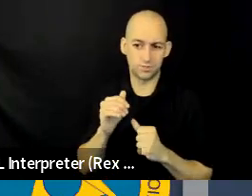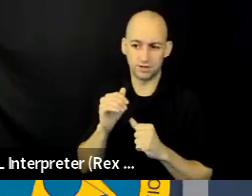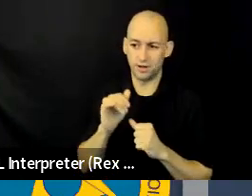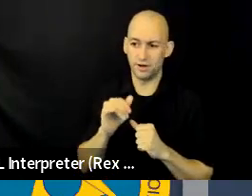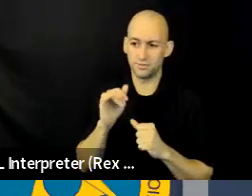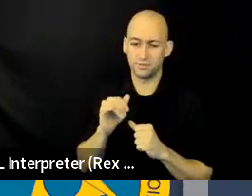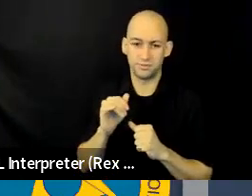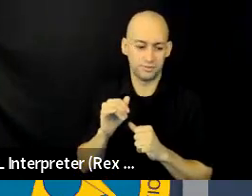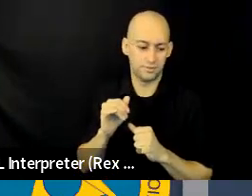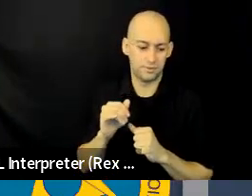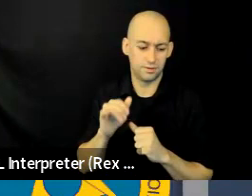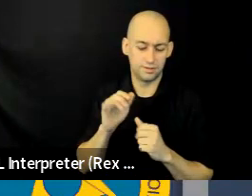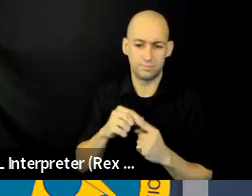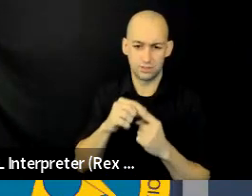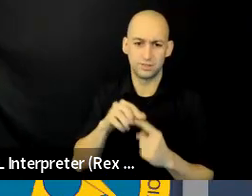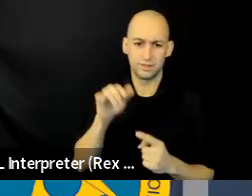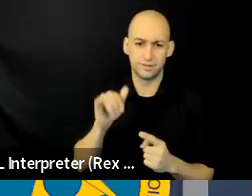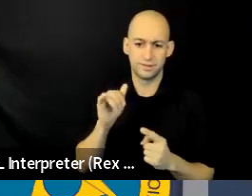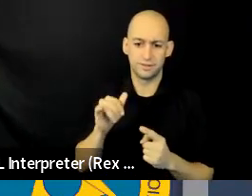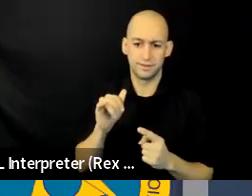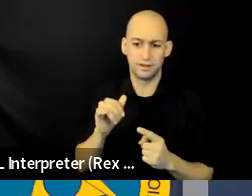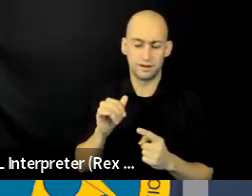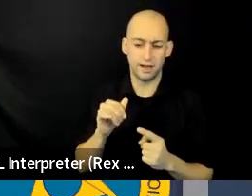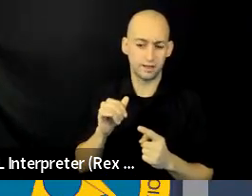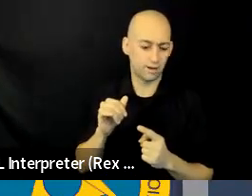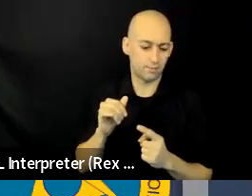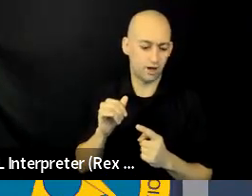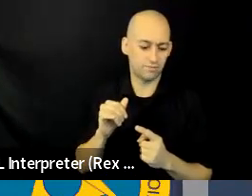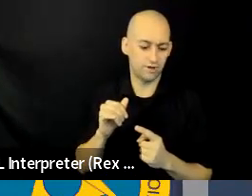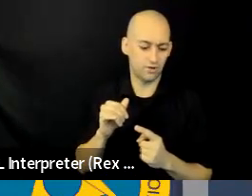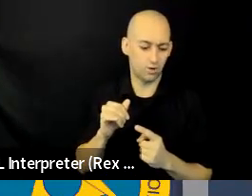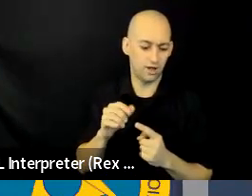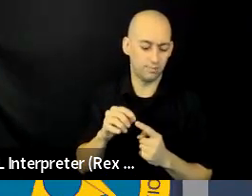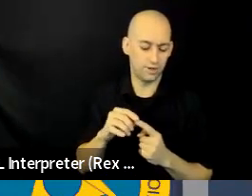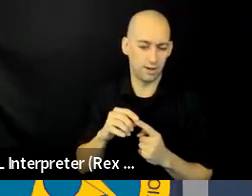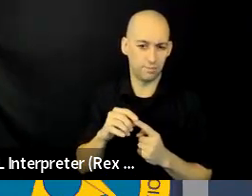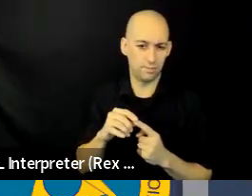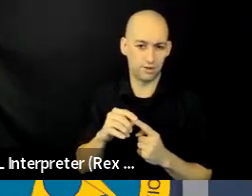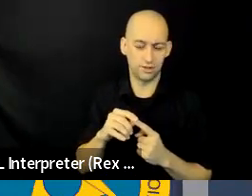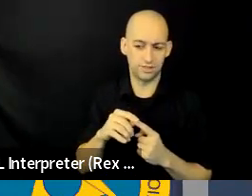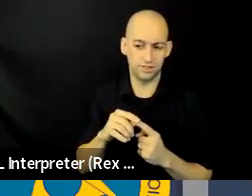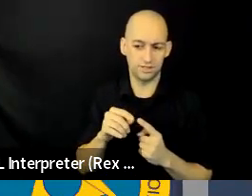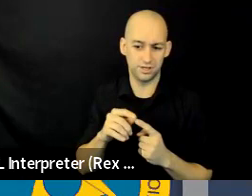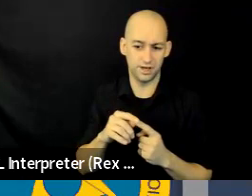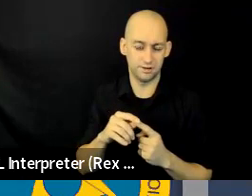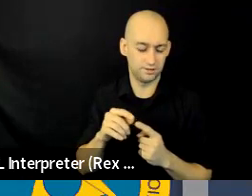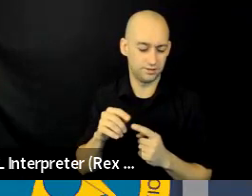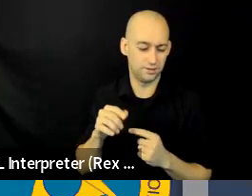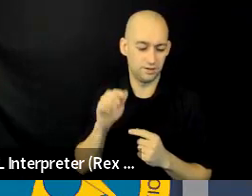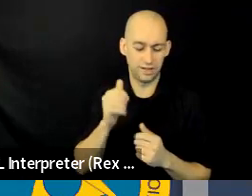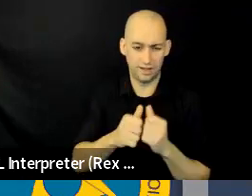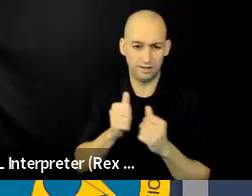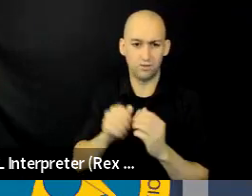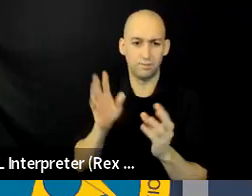They're heavily congested, especially in areas like this. And despite that, at every